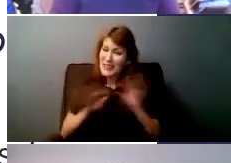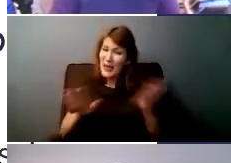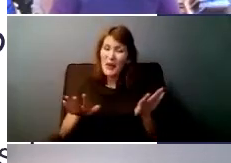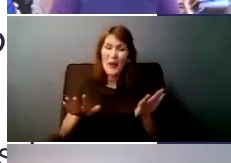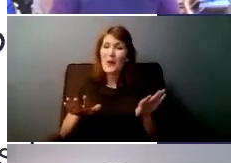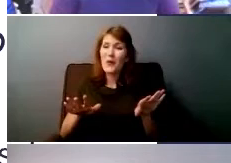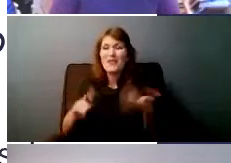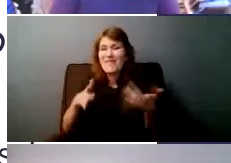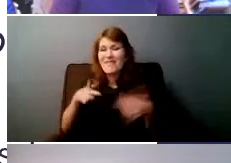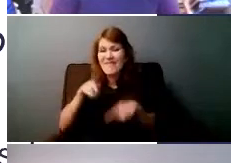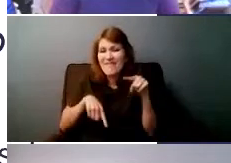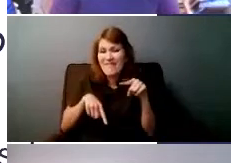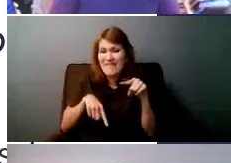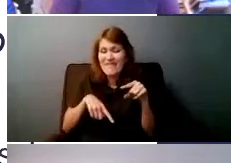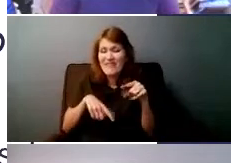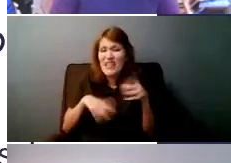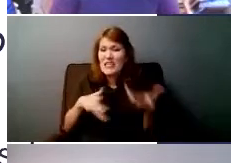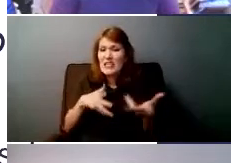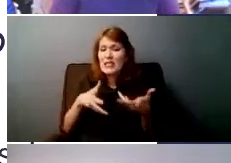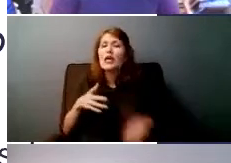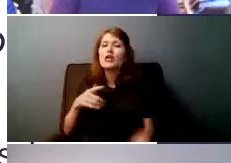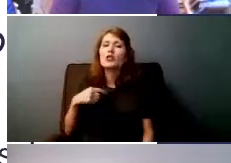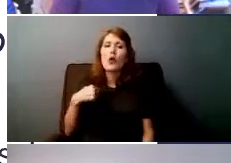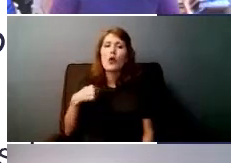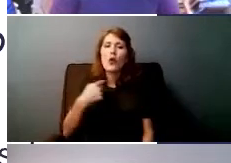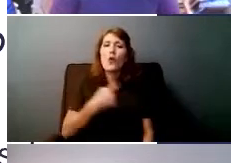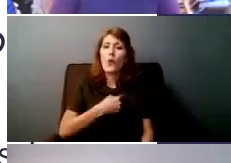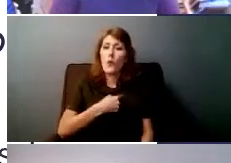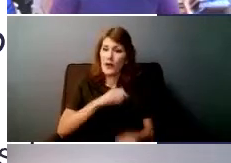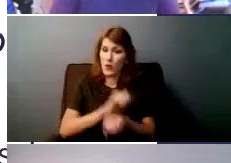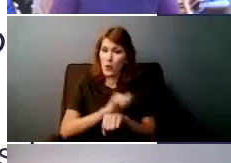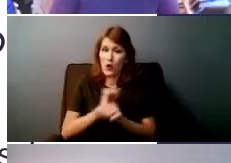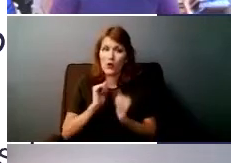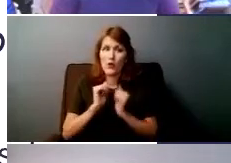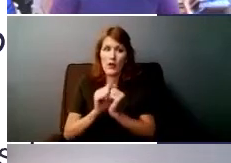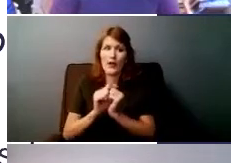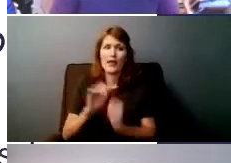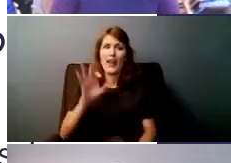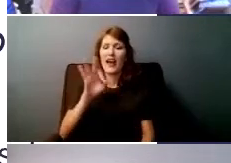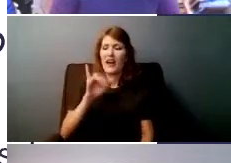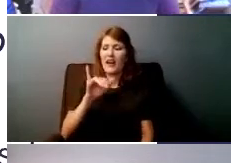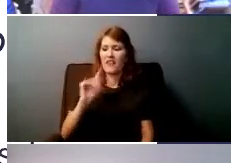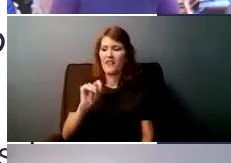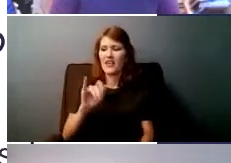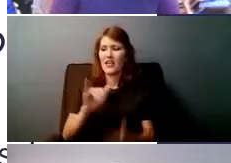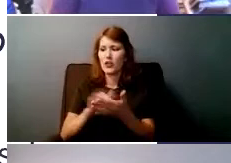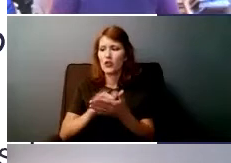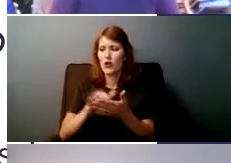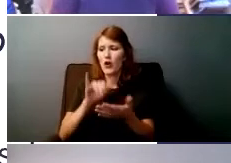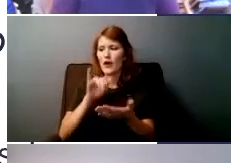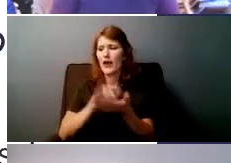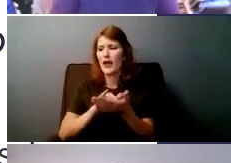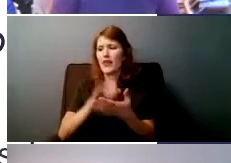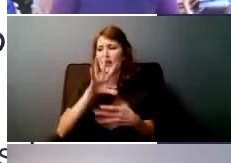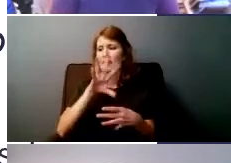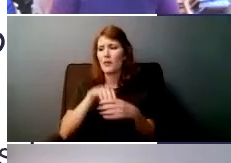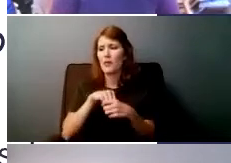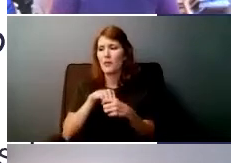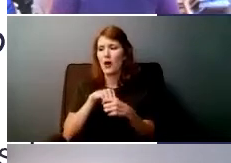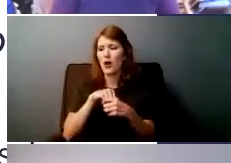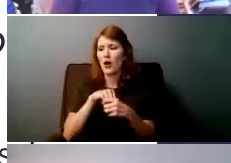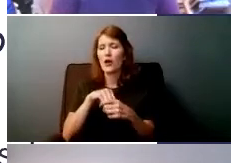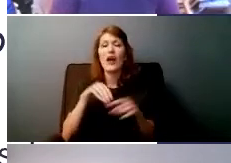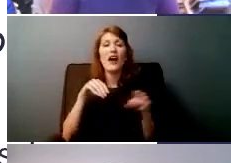this. And so we worked with FIT New York, which is part of the State University of New York. It's the